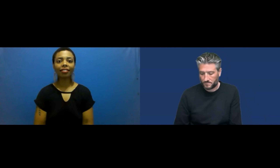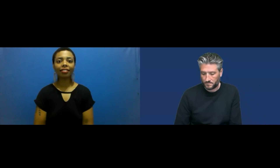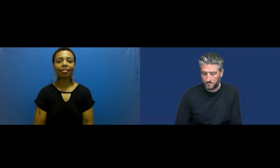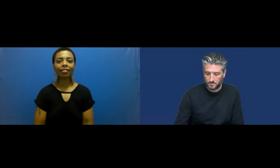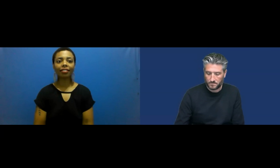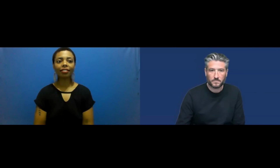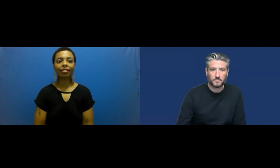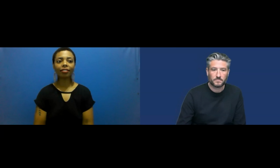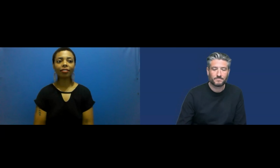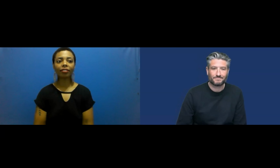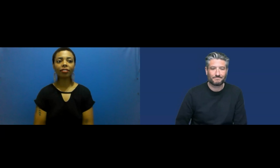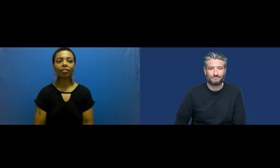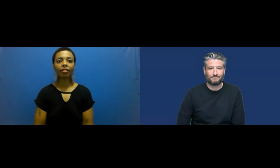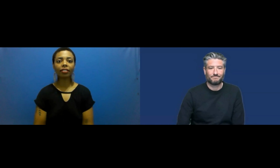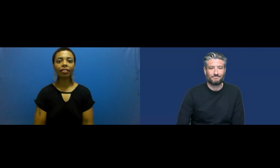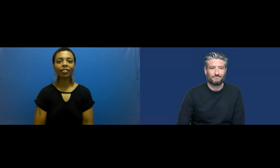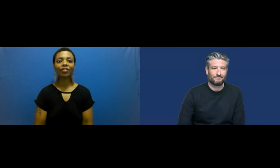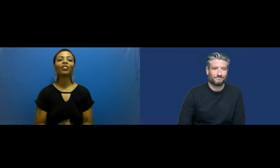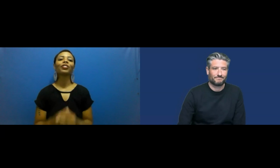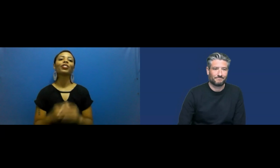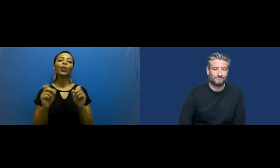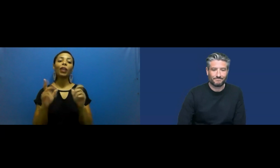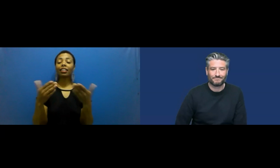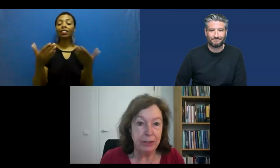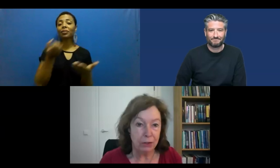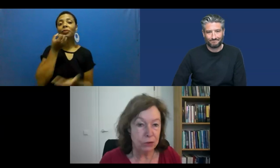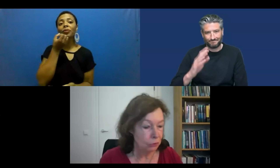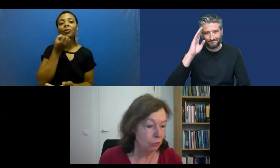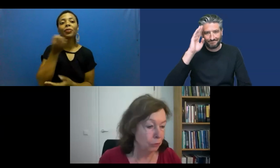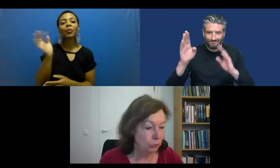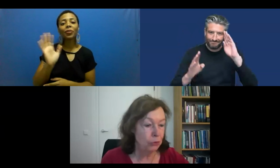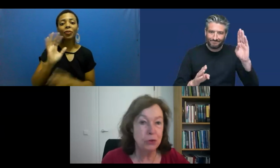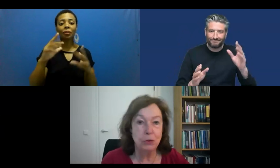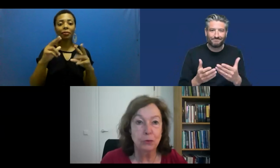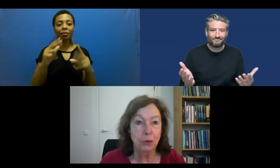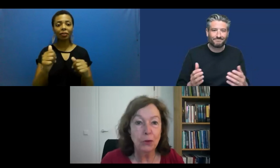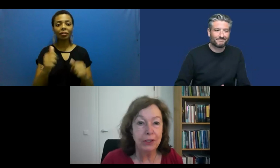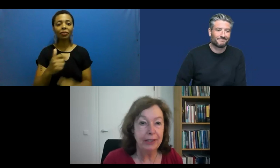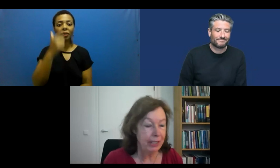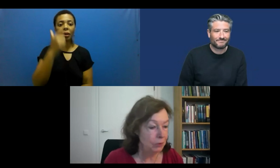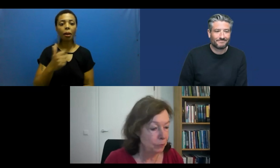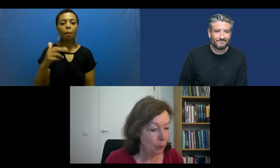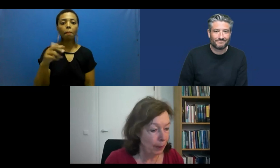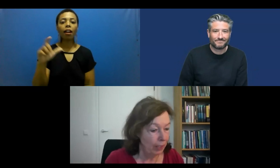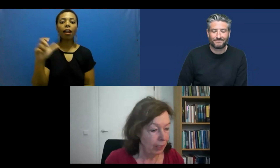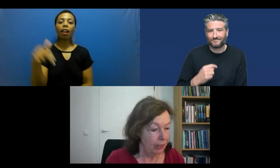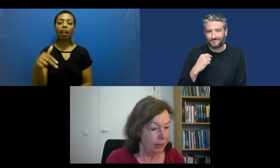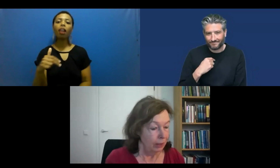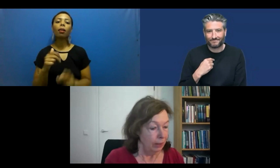So, hello everybody. Here Marleen Janssen from the University of Groningen again.